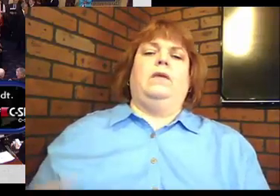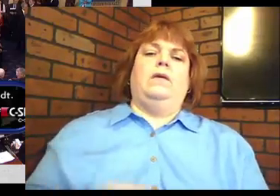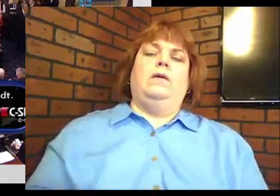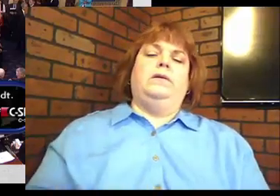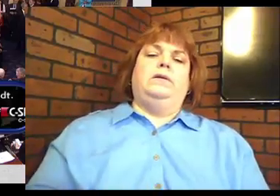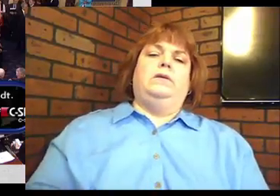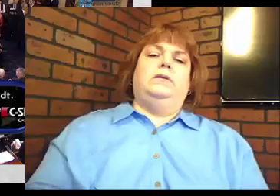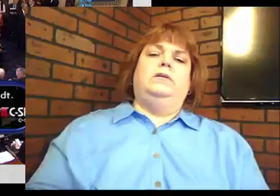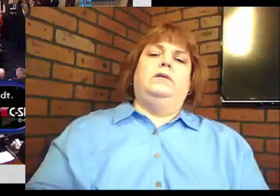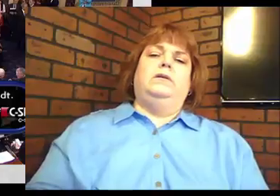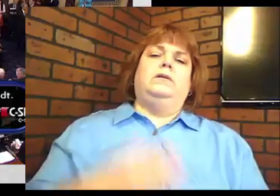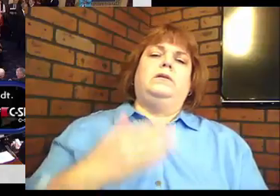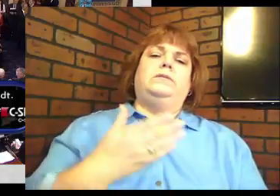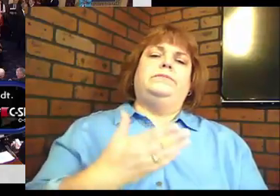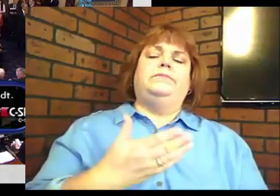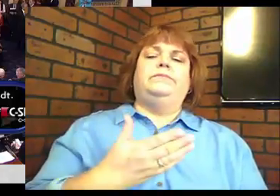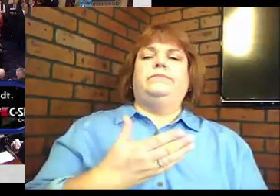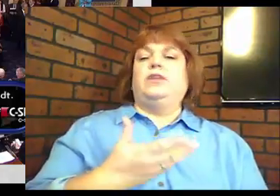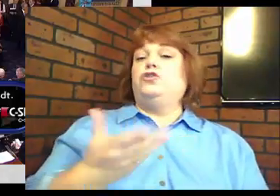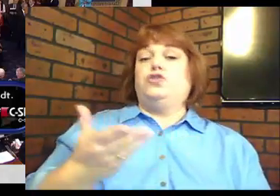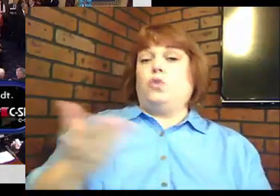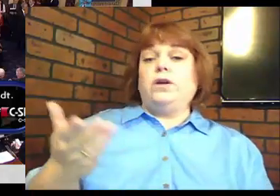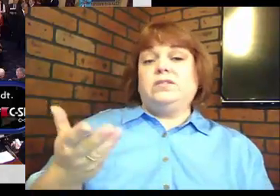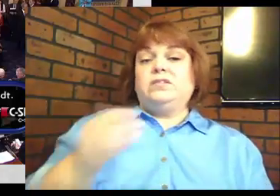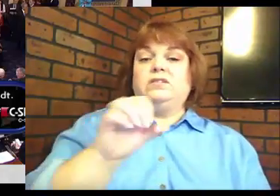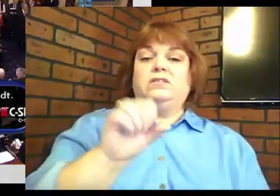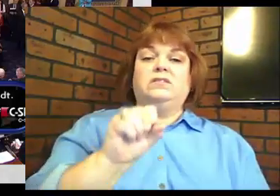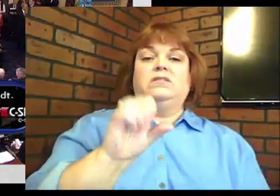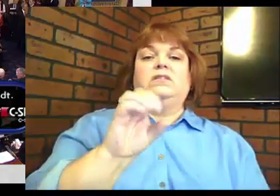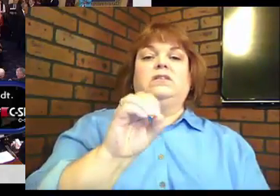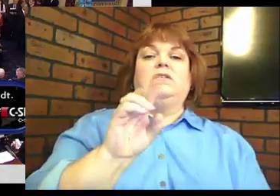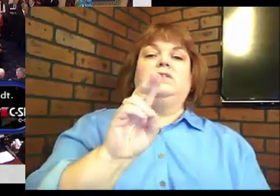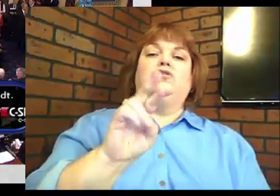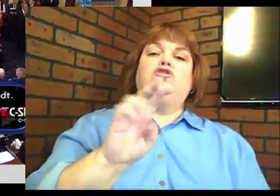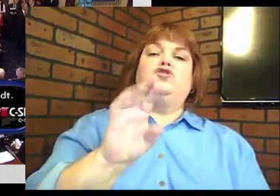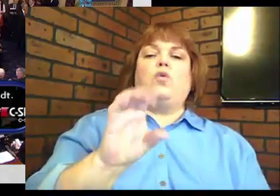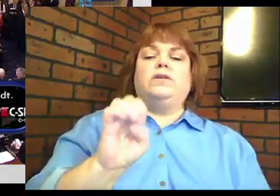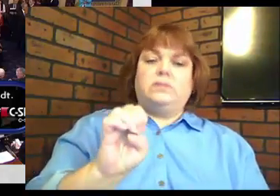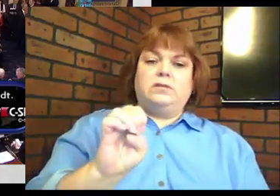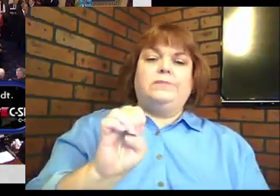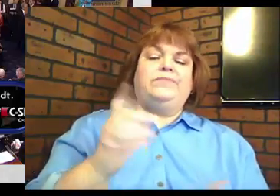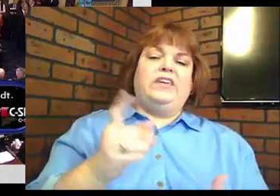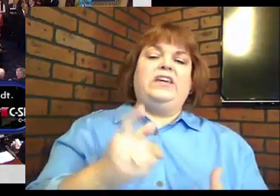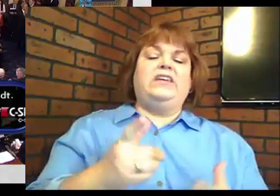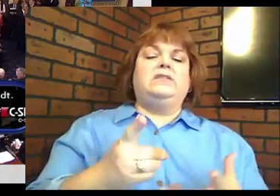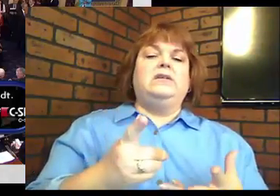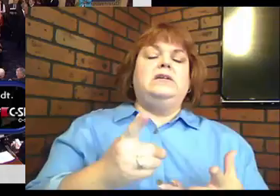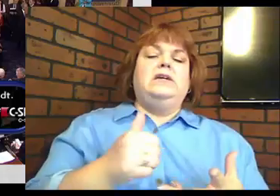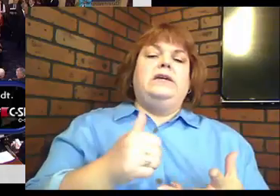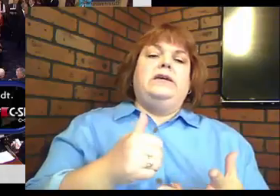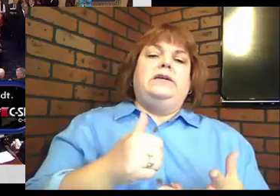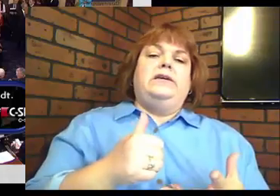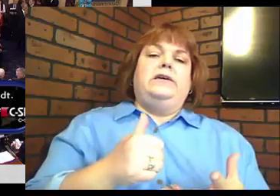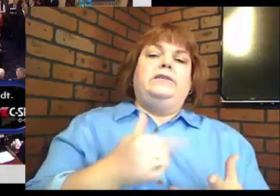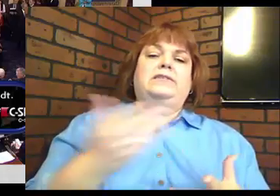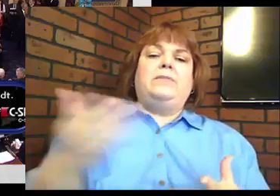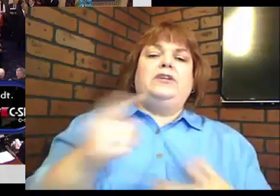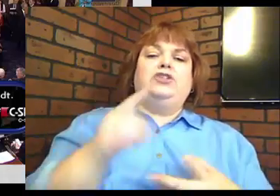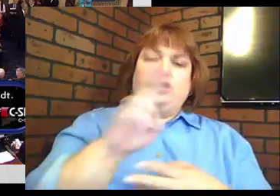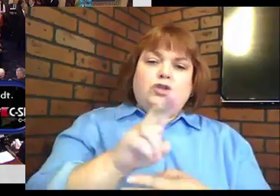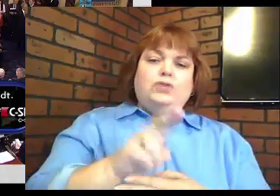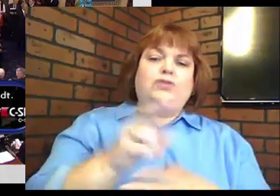Ratify. That's when we okay something. We say, that's right, it